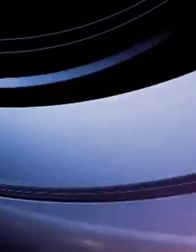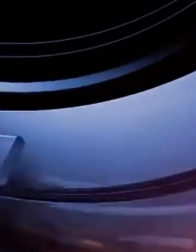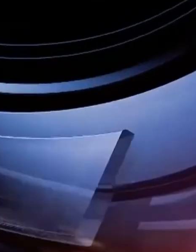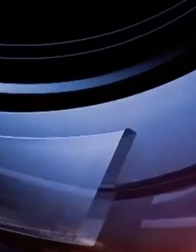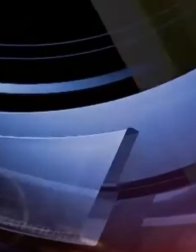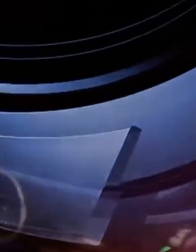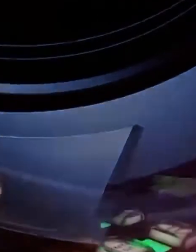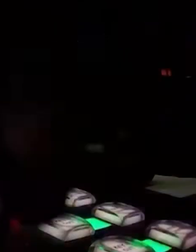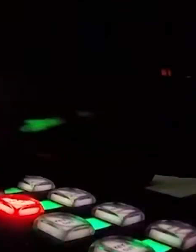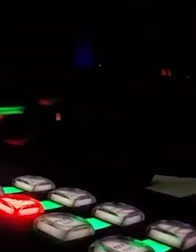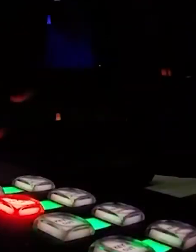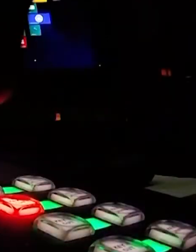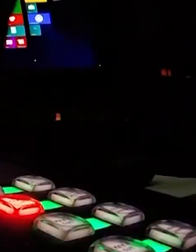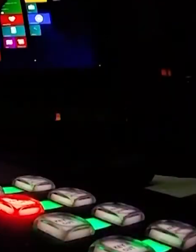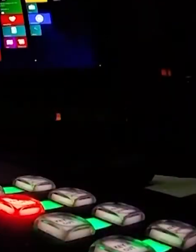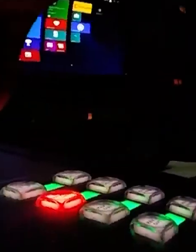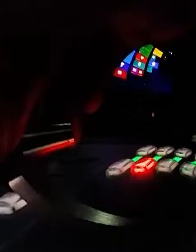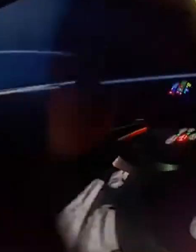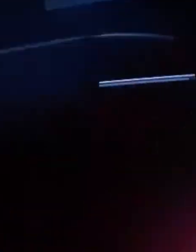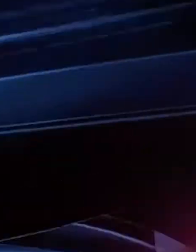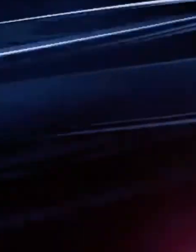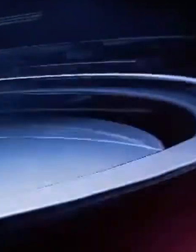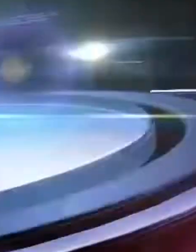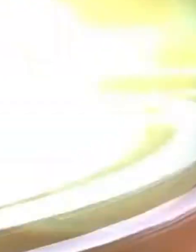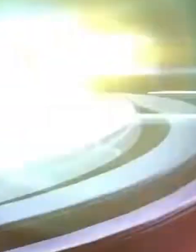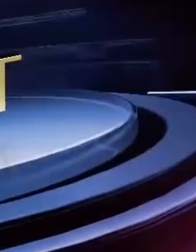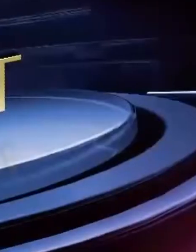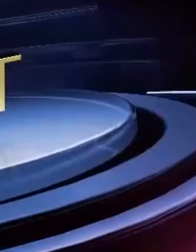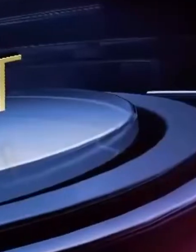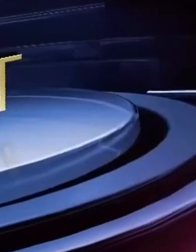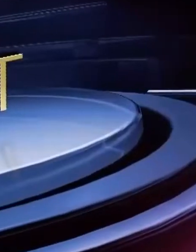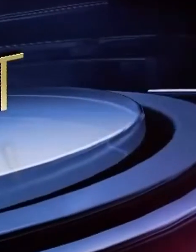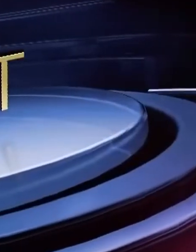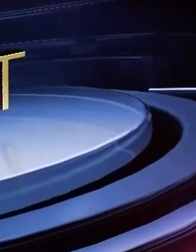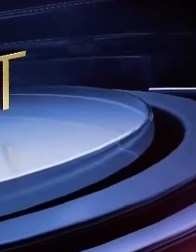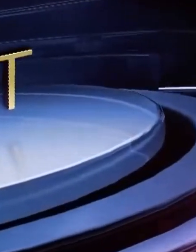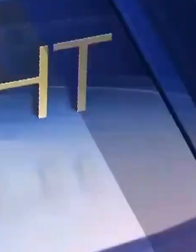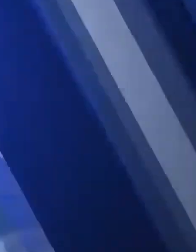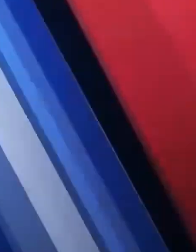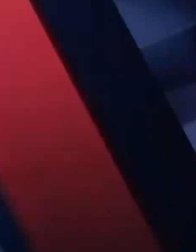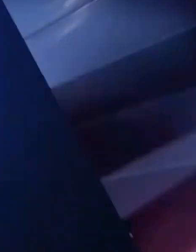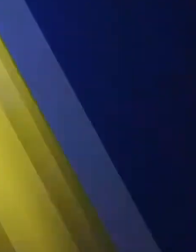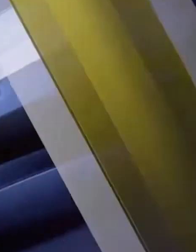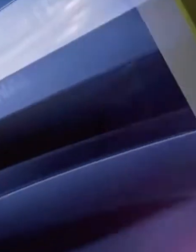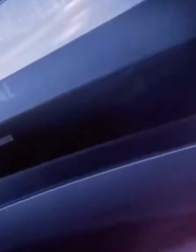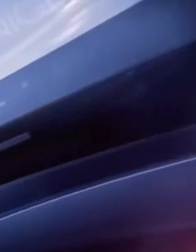Broadcasting from our studios in the Pine St. Michael, this is CBC NewsNight, starting now.